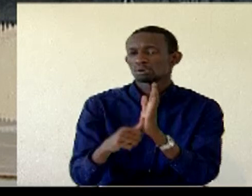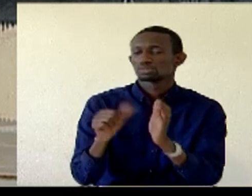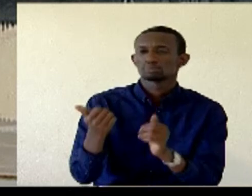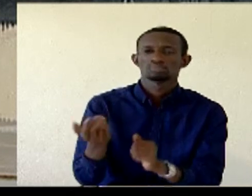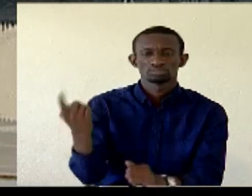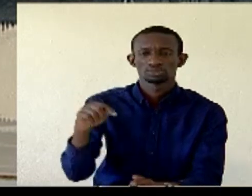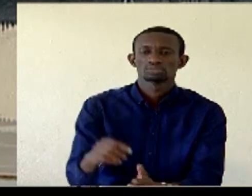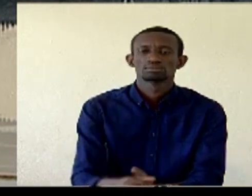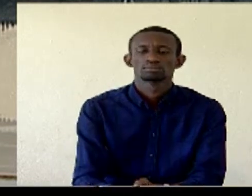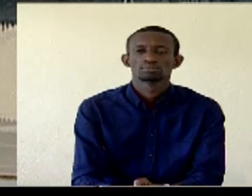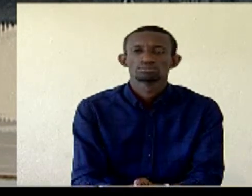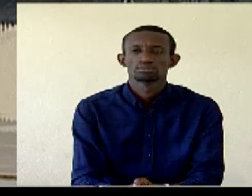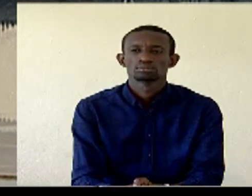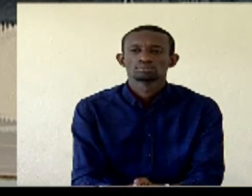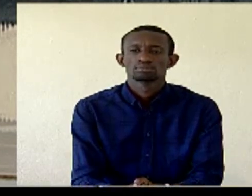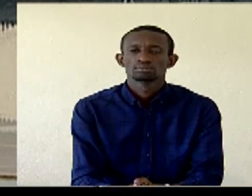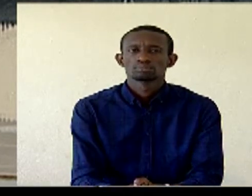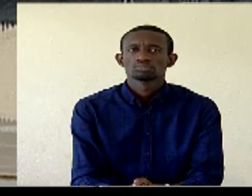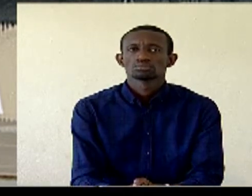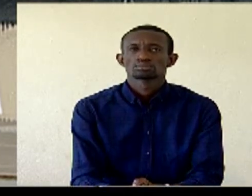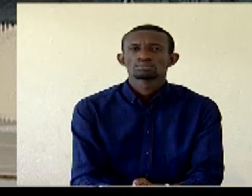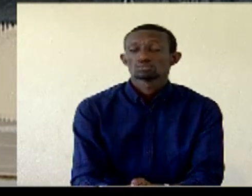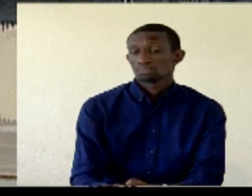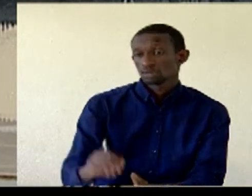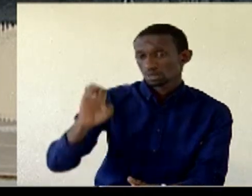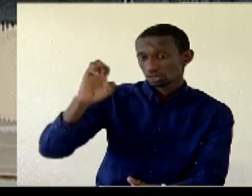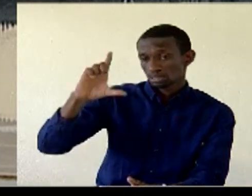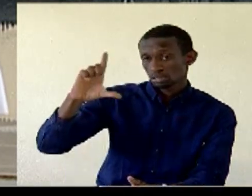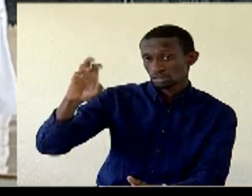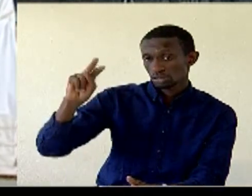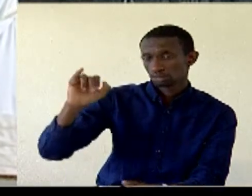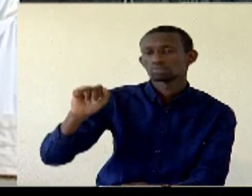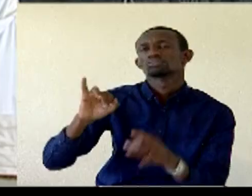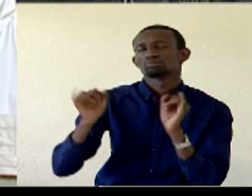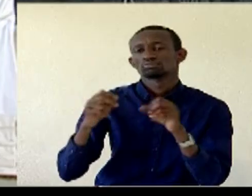electrons also tend to move out. So this one will form.